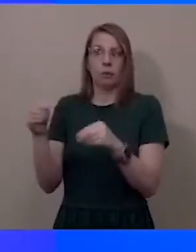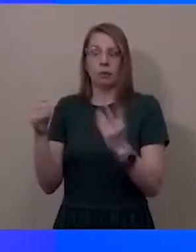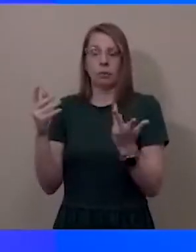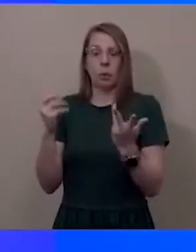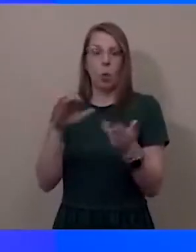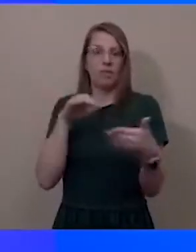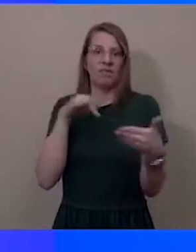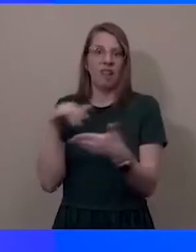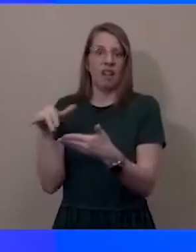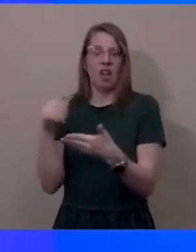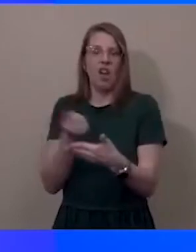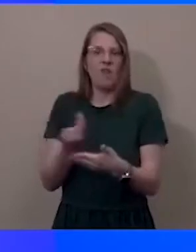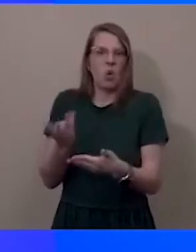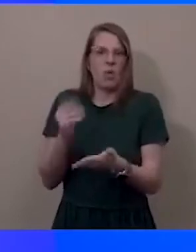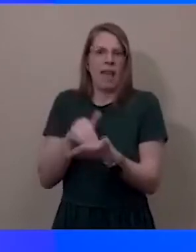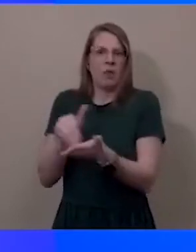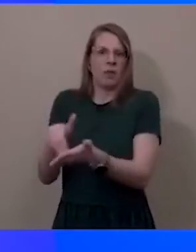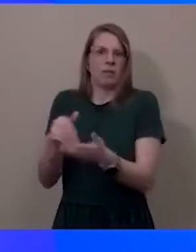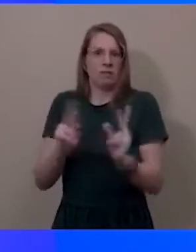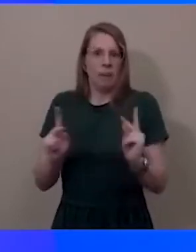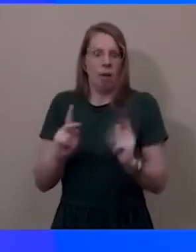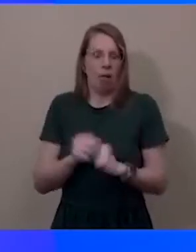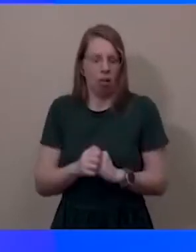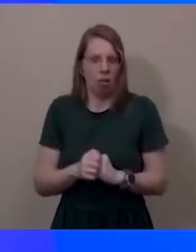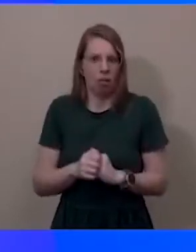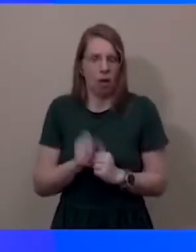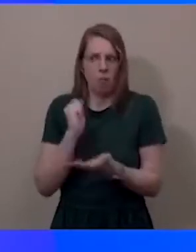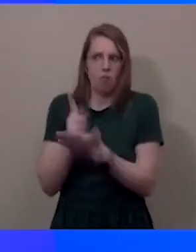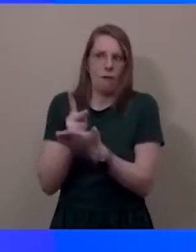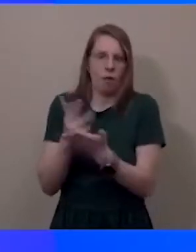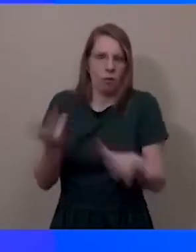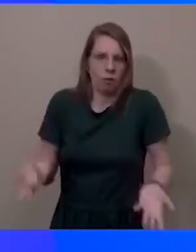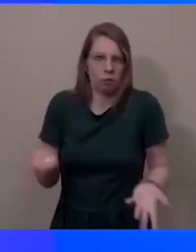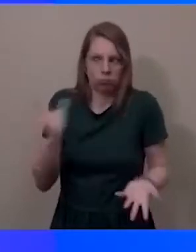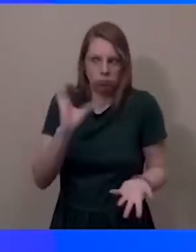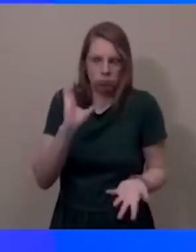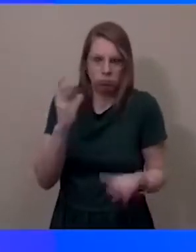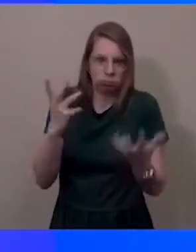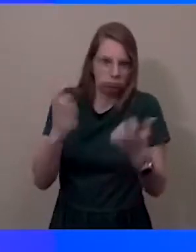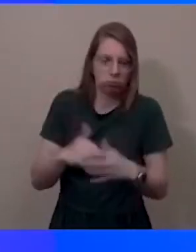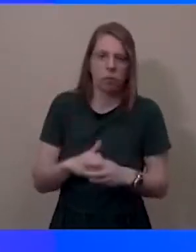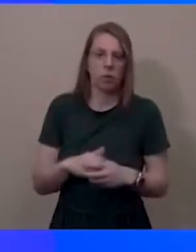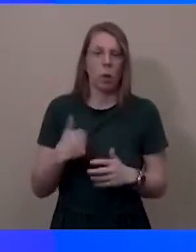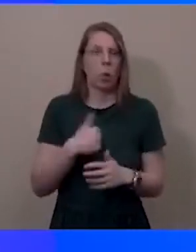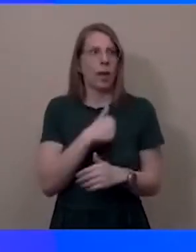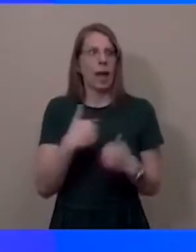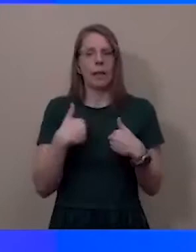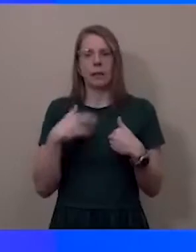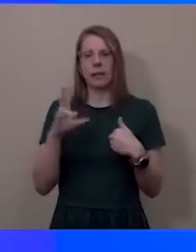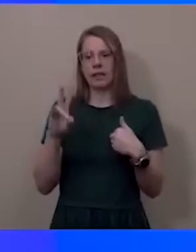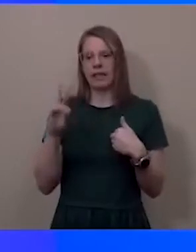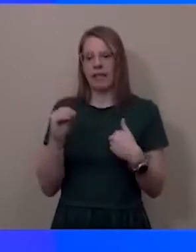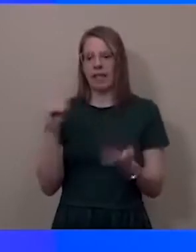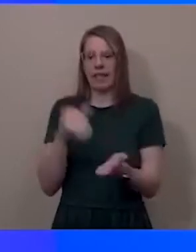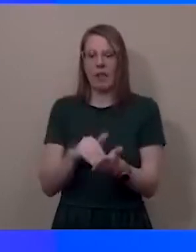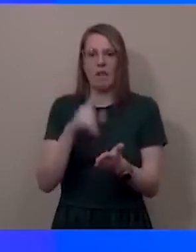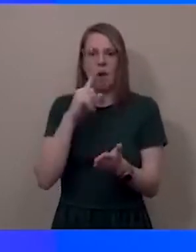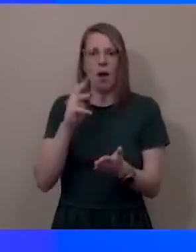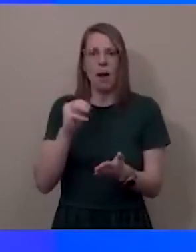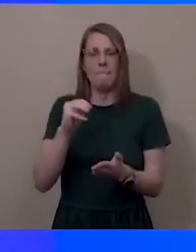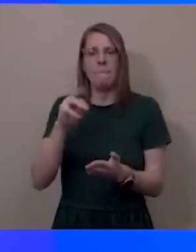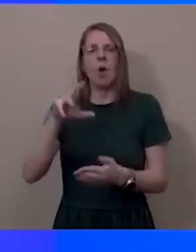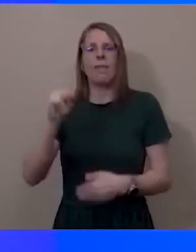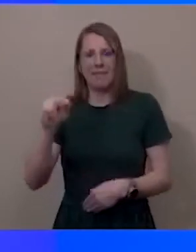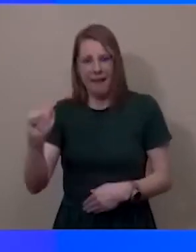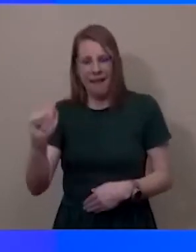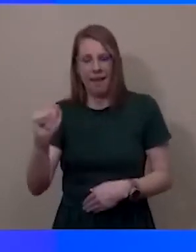couple thousand people, and you're looking for approval, when we have at least 70,000 for the mRNA